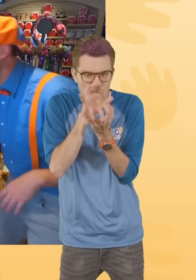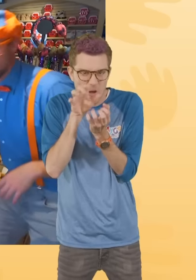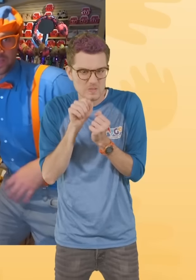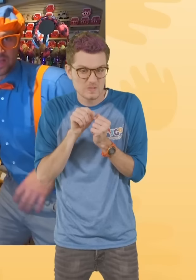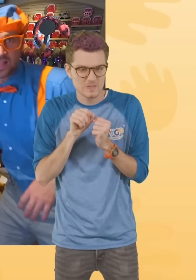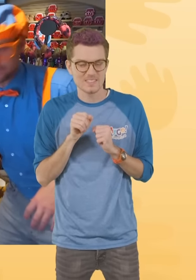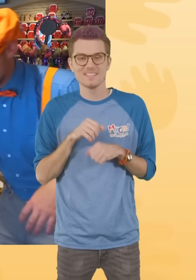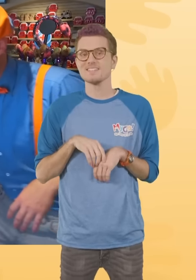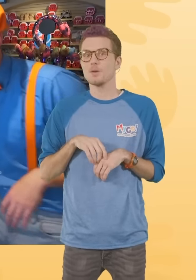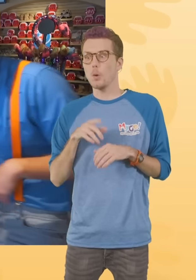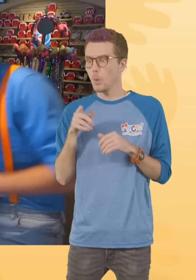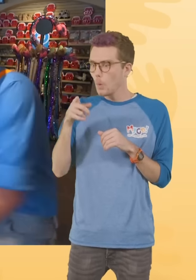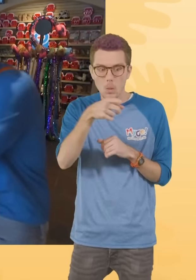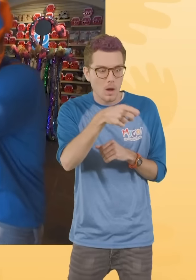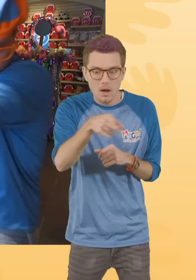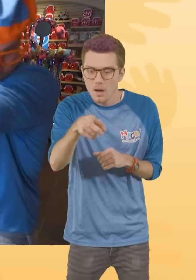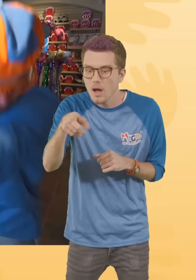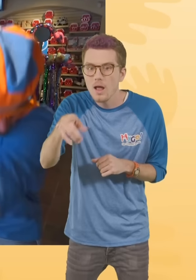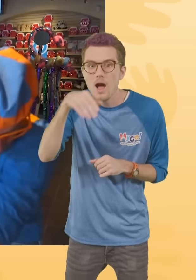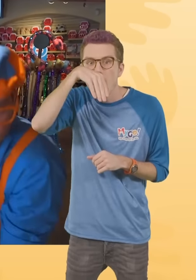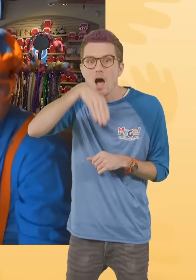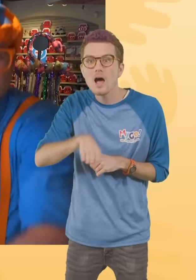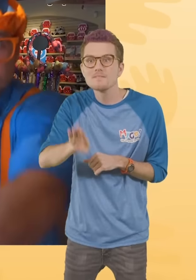Ooh, an elephant?